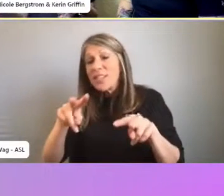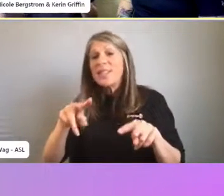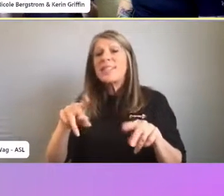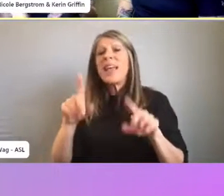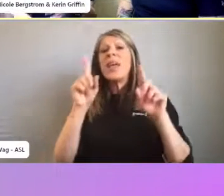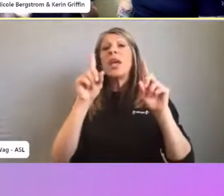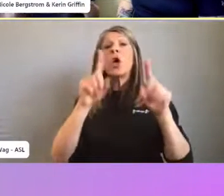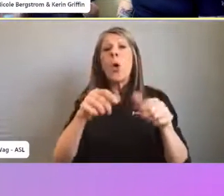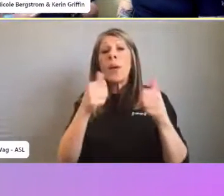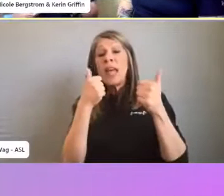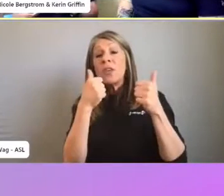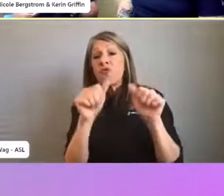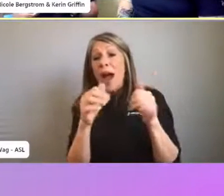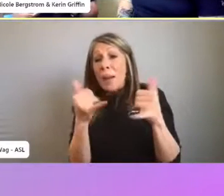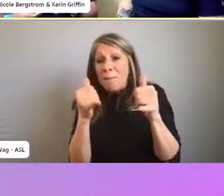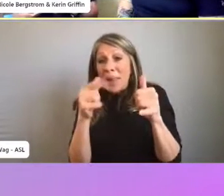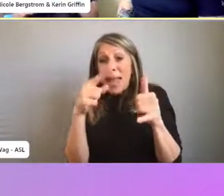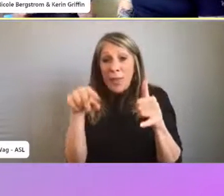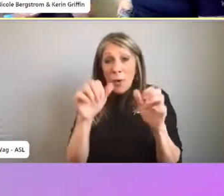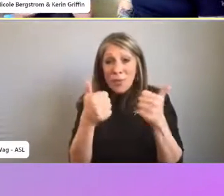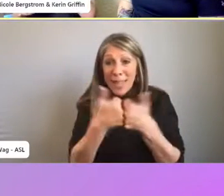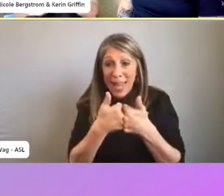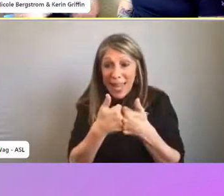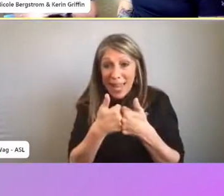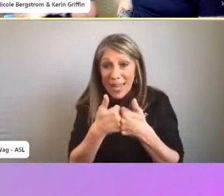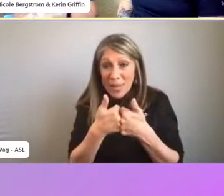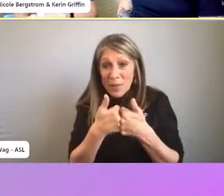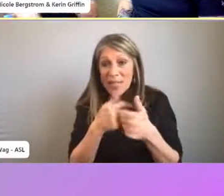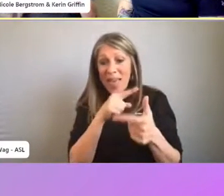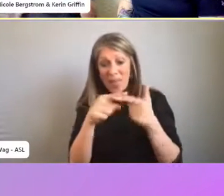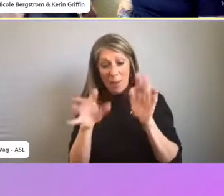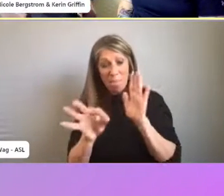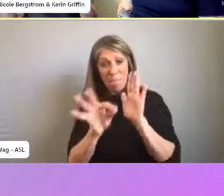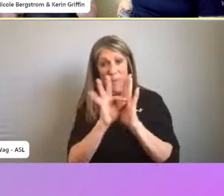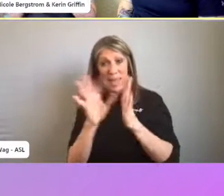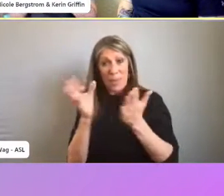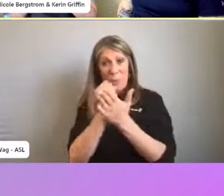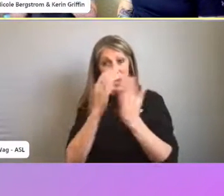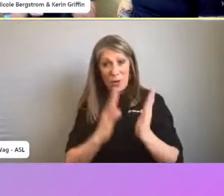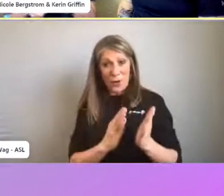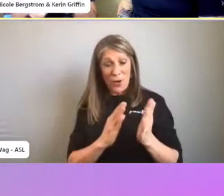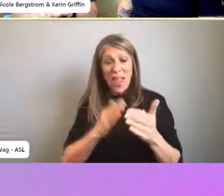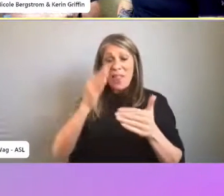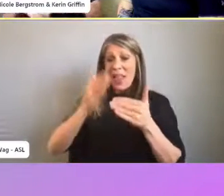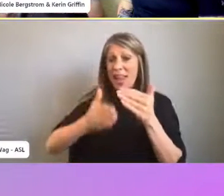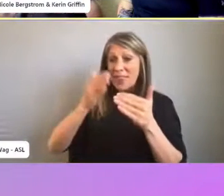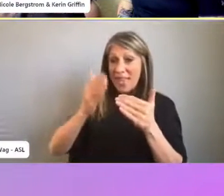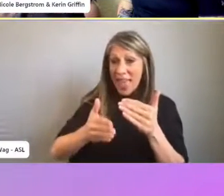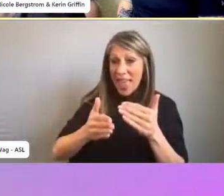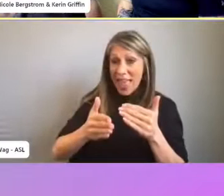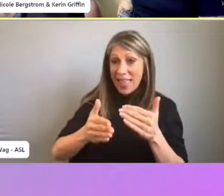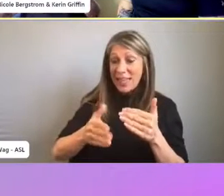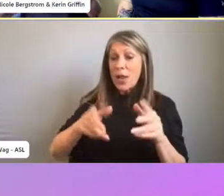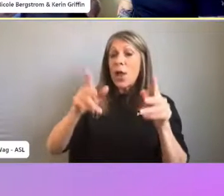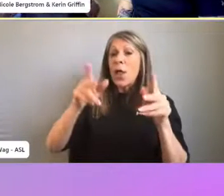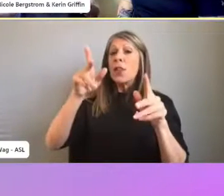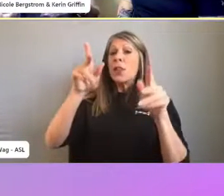and attempt to play these games and then choose the winner. And at the end, the winner who has the